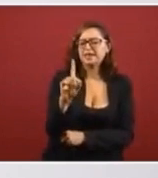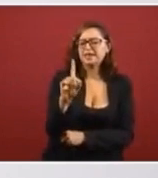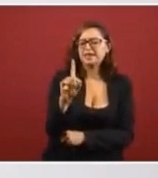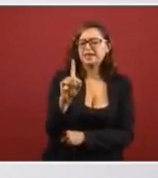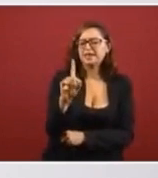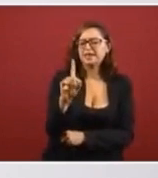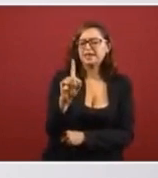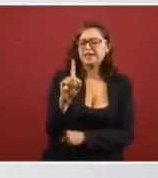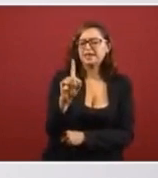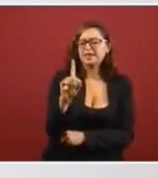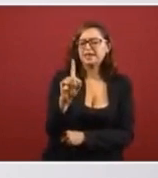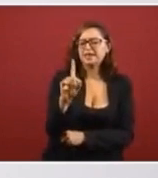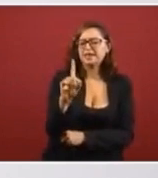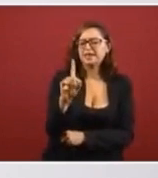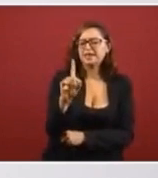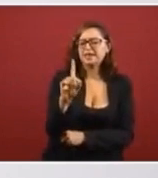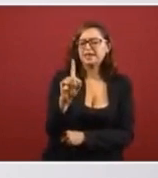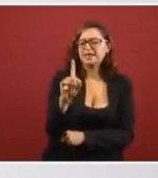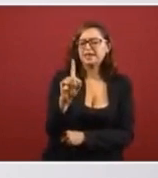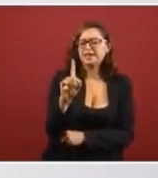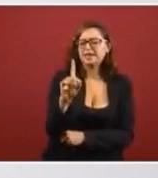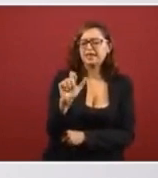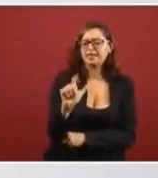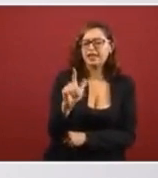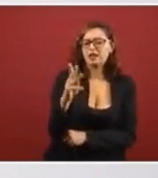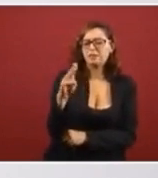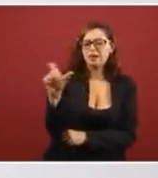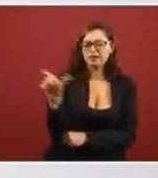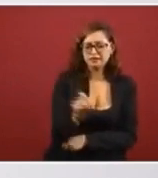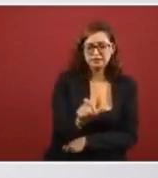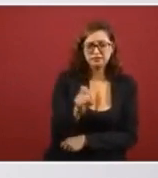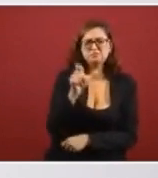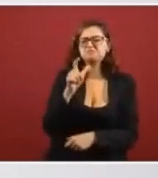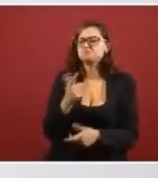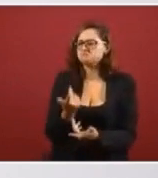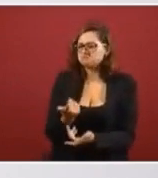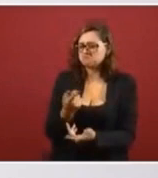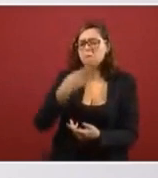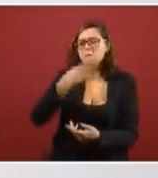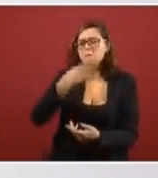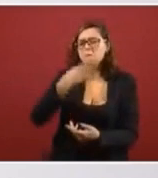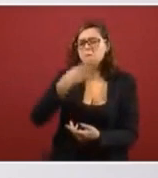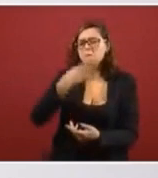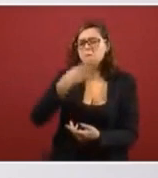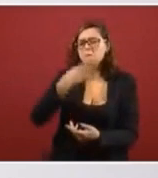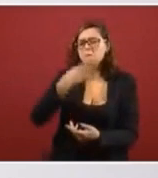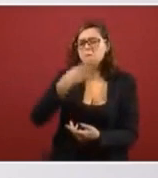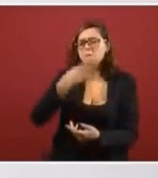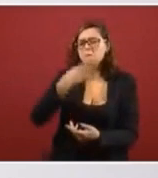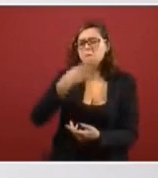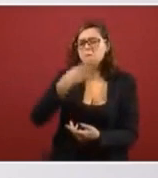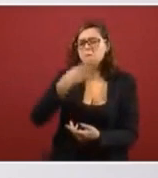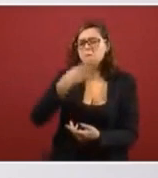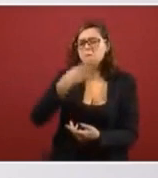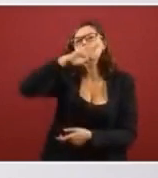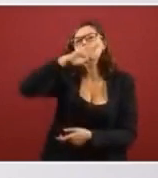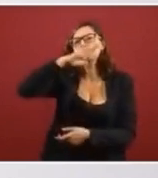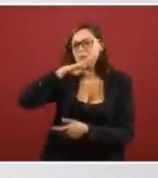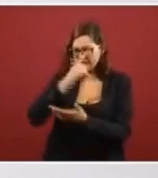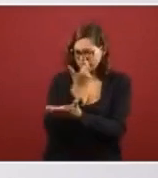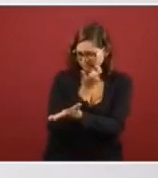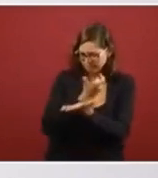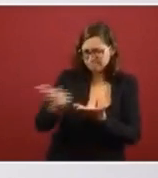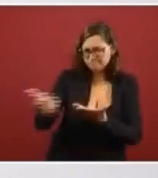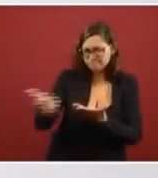fixed a just price of purchase for corn